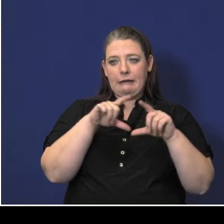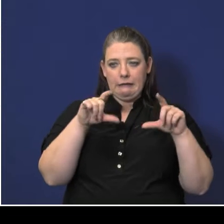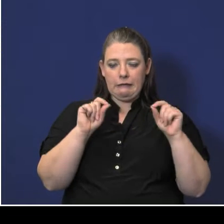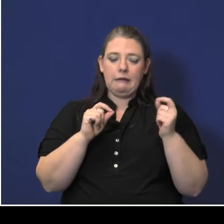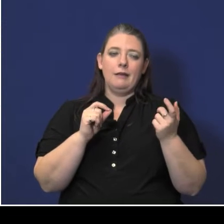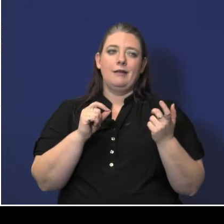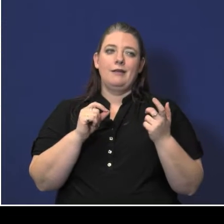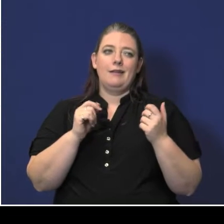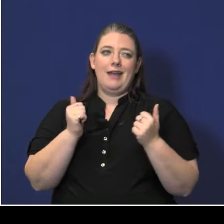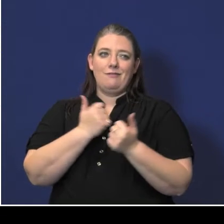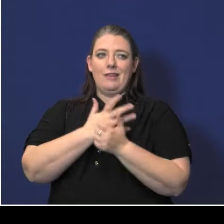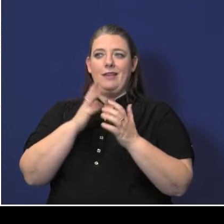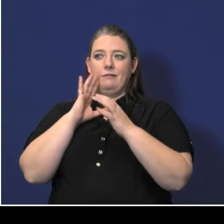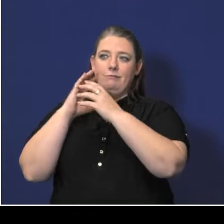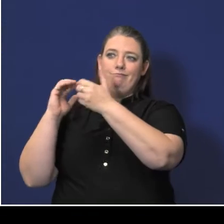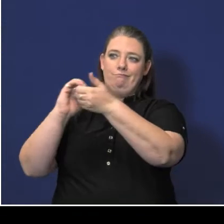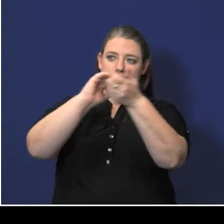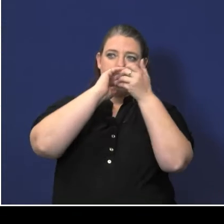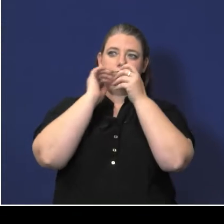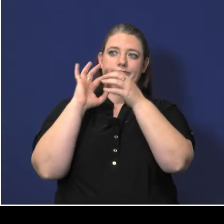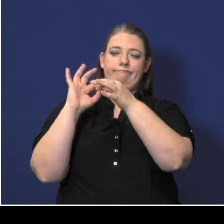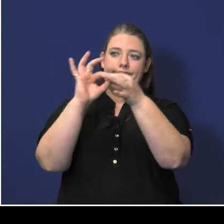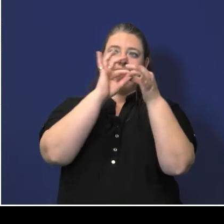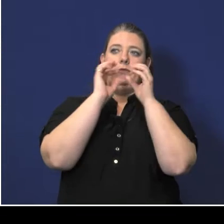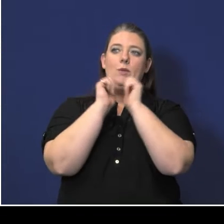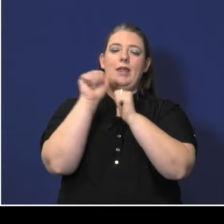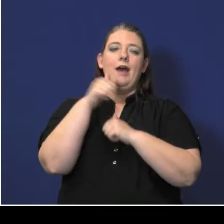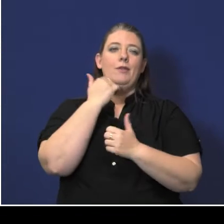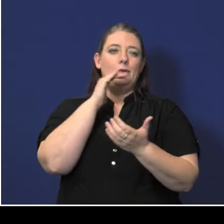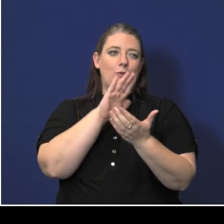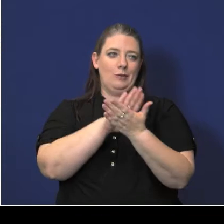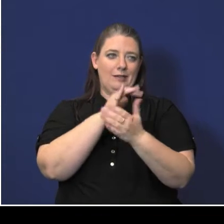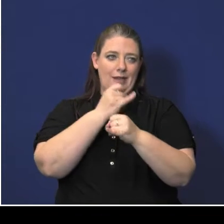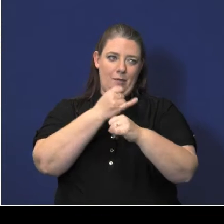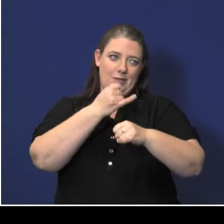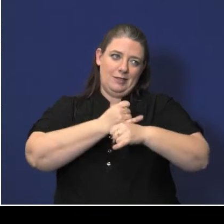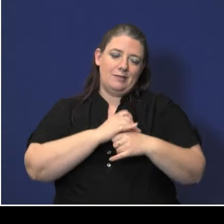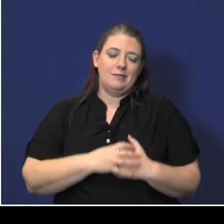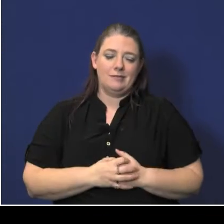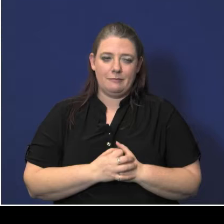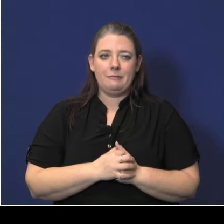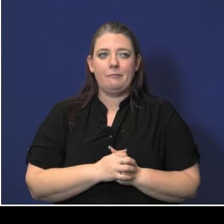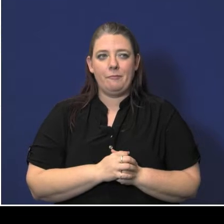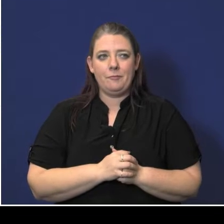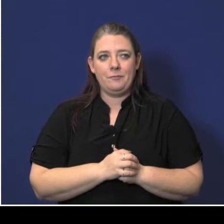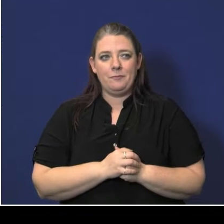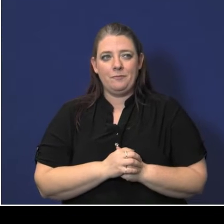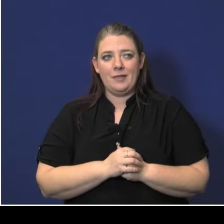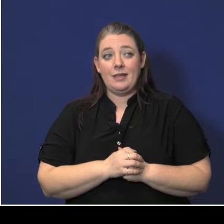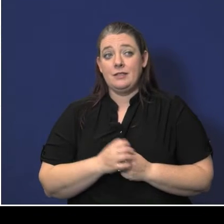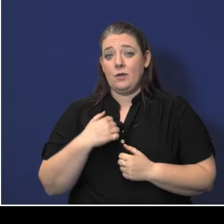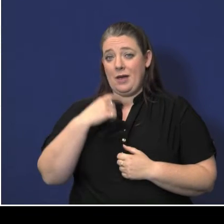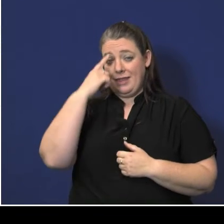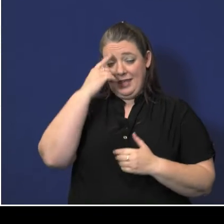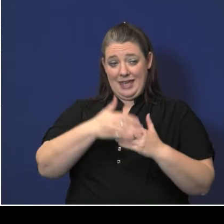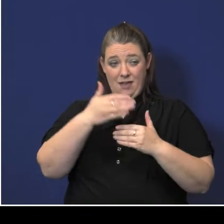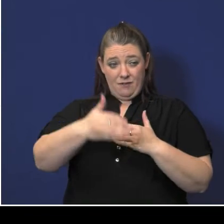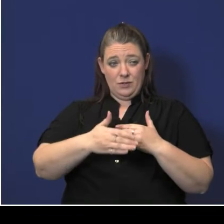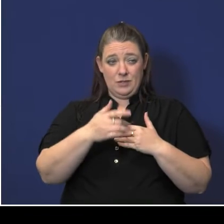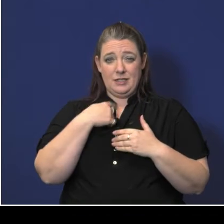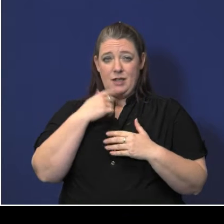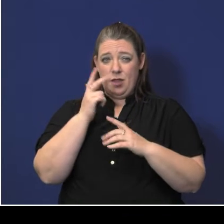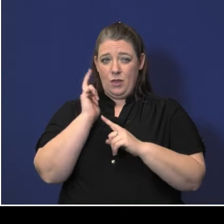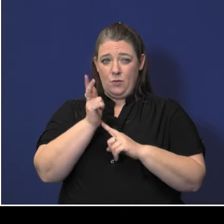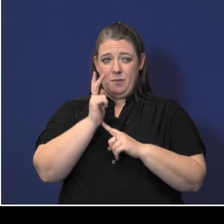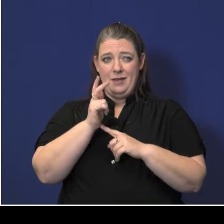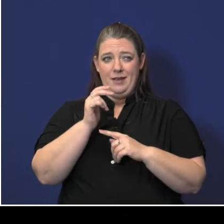over because again, this is going to be a full kind of campus at the end of the day. So I think right after this is a 3-minute